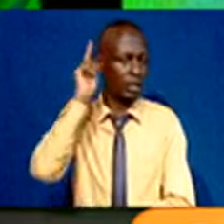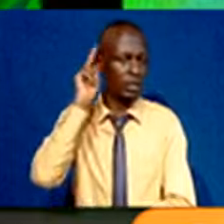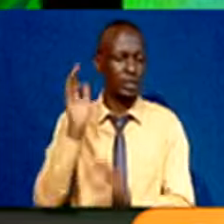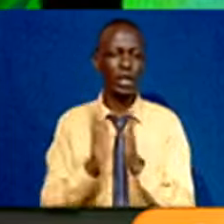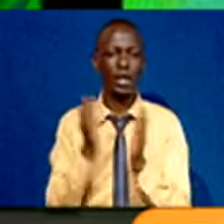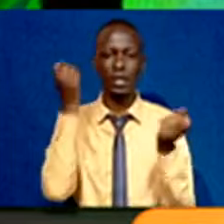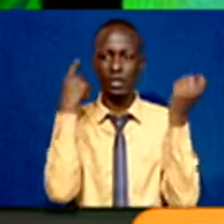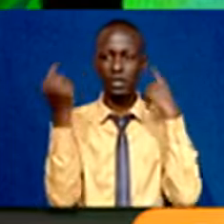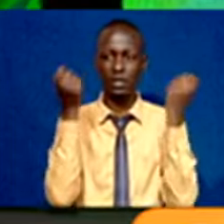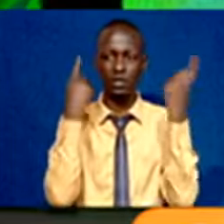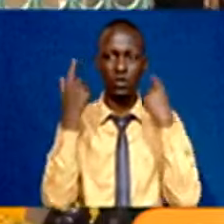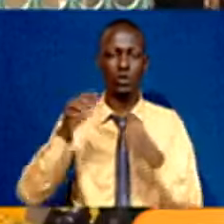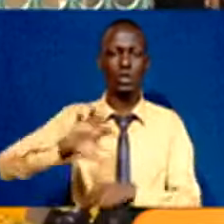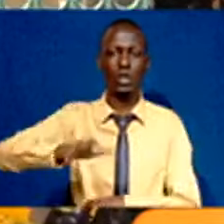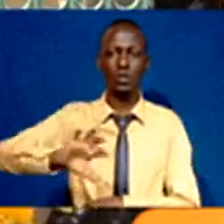Kericho counties.